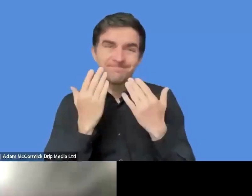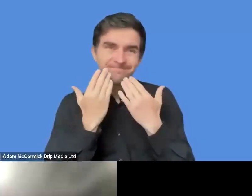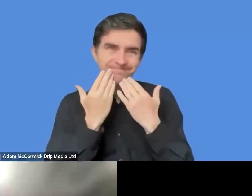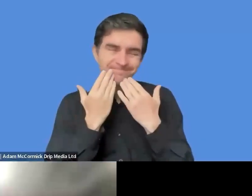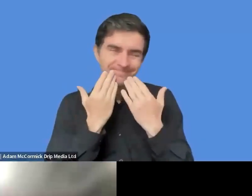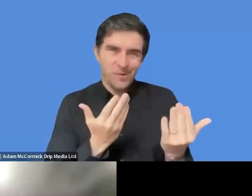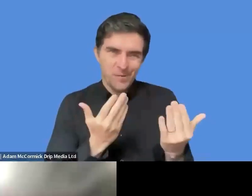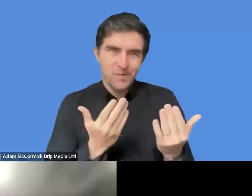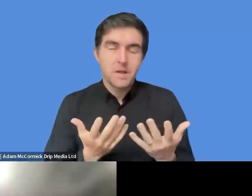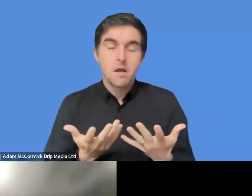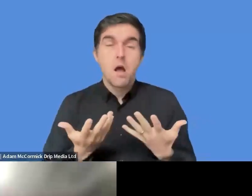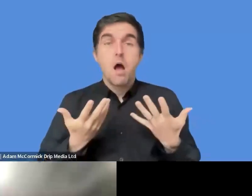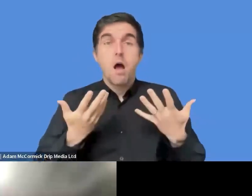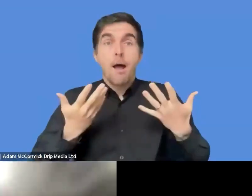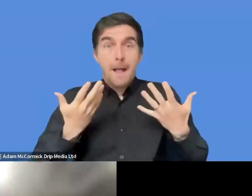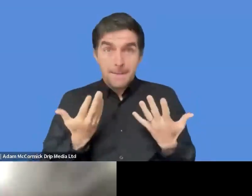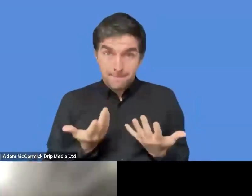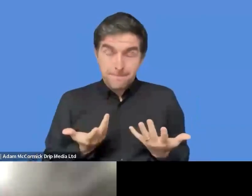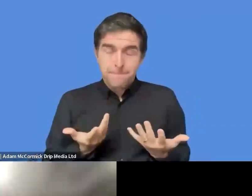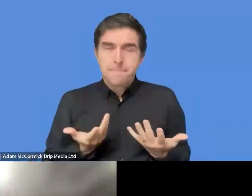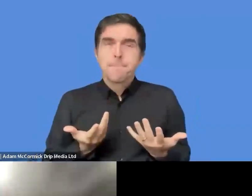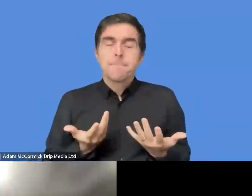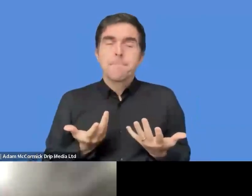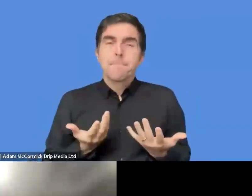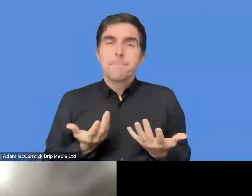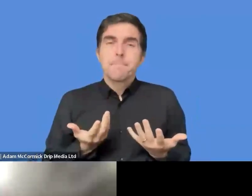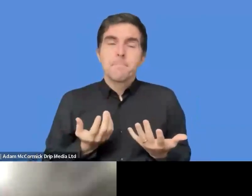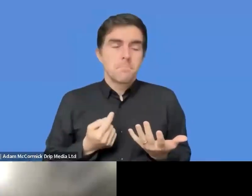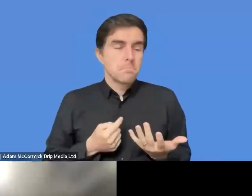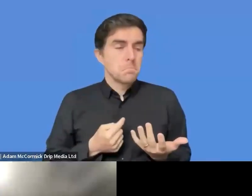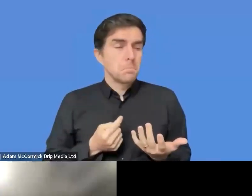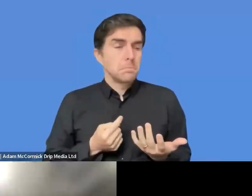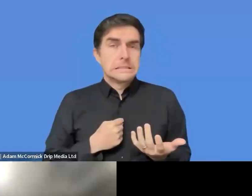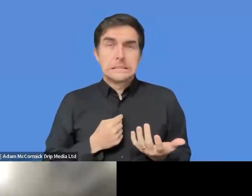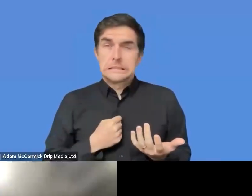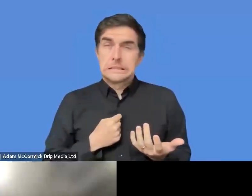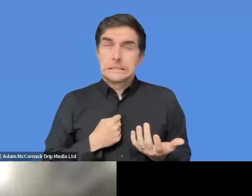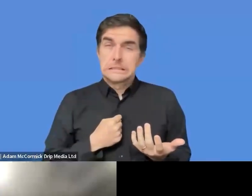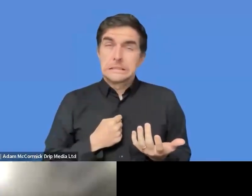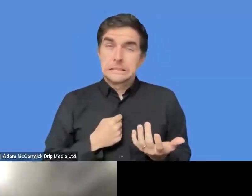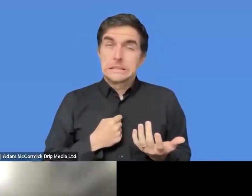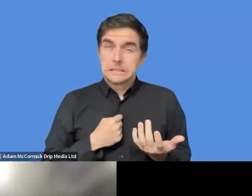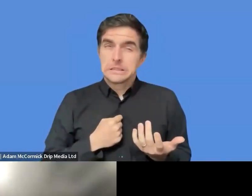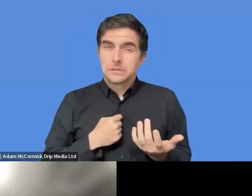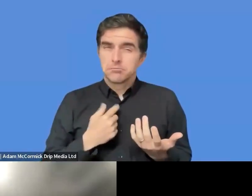whether we have been, we did a review on what the actual job consisted